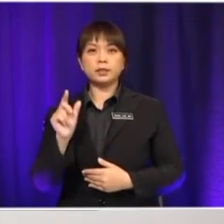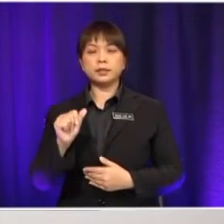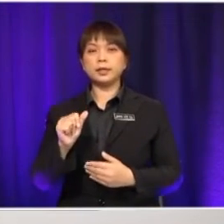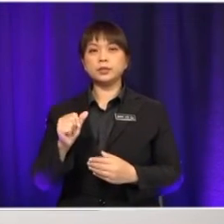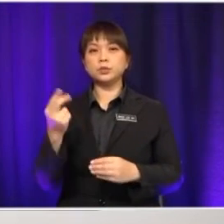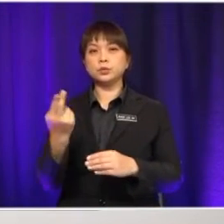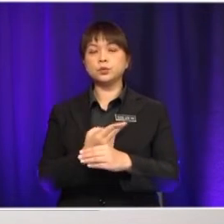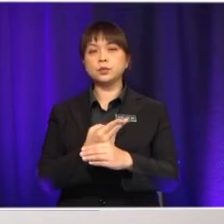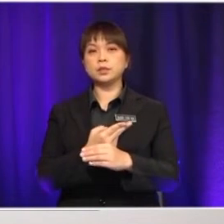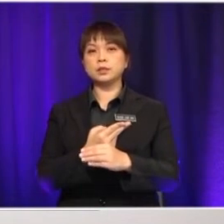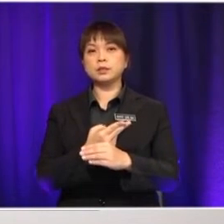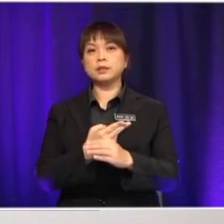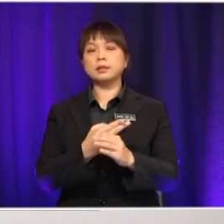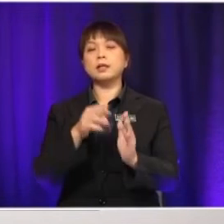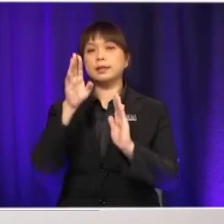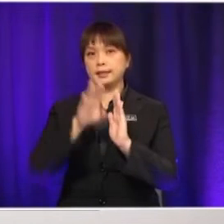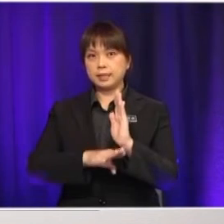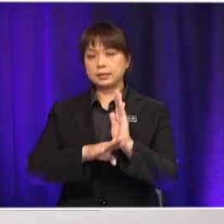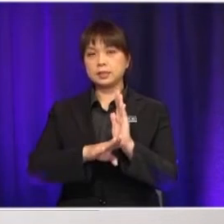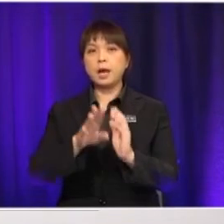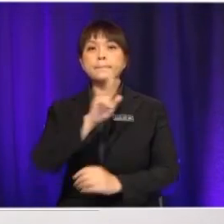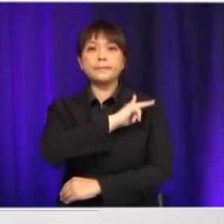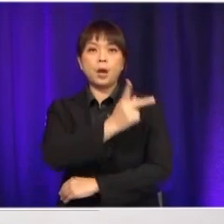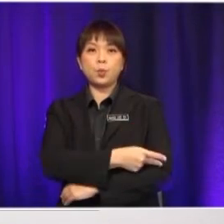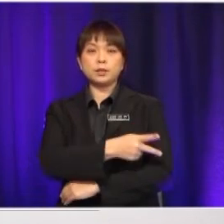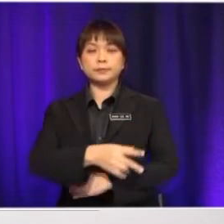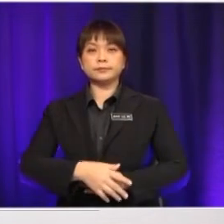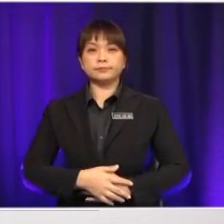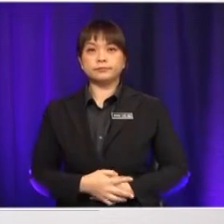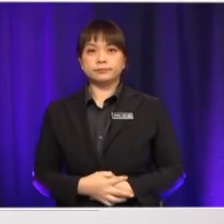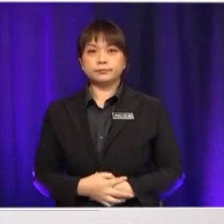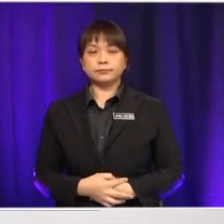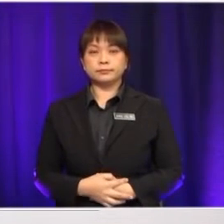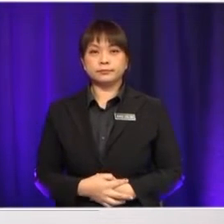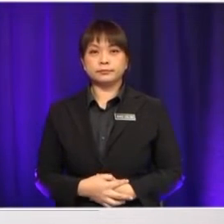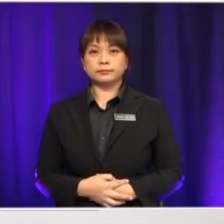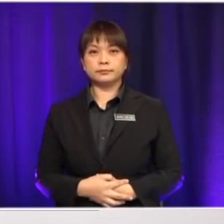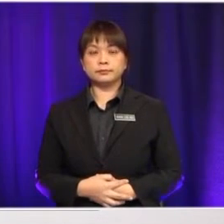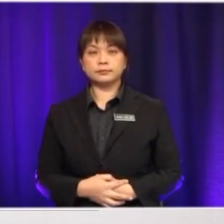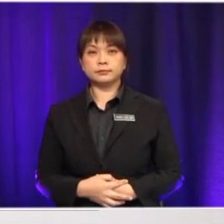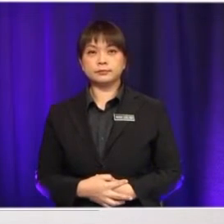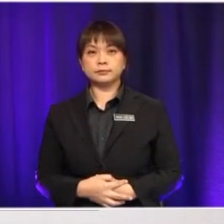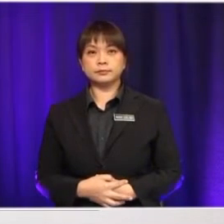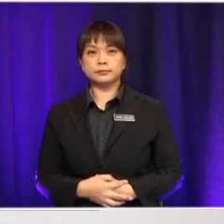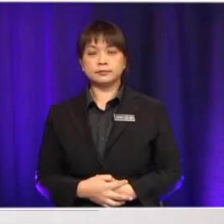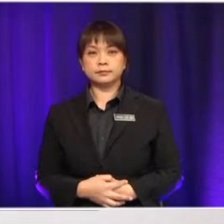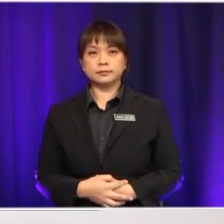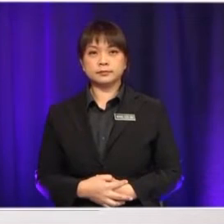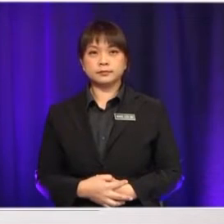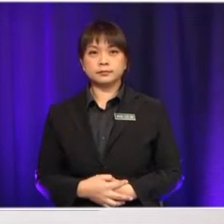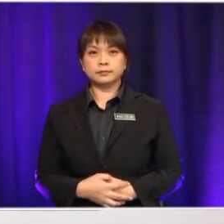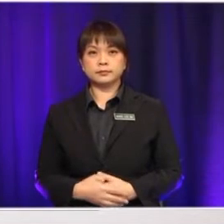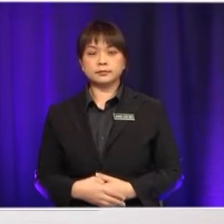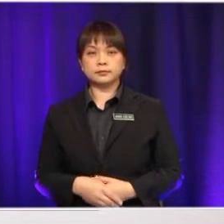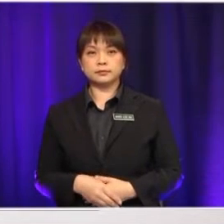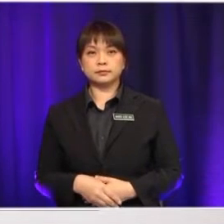power, so will not cause any unsavable to be lost. Okay, so she will still stick to her preference because she say